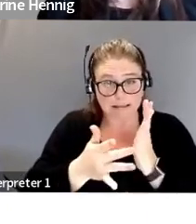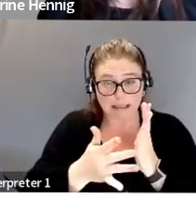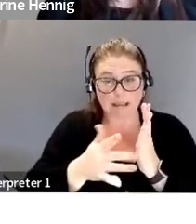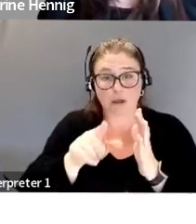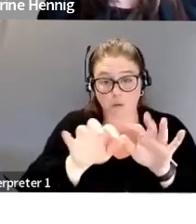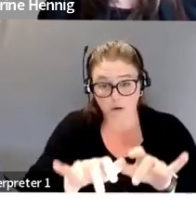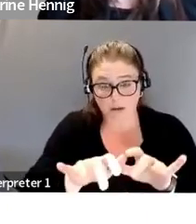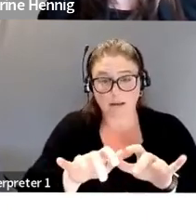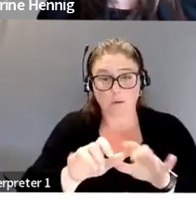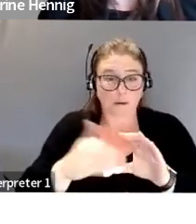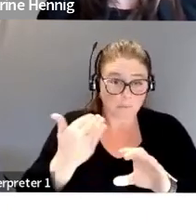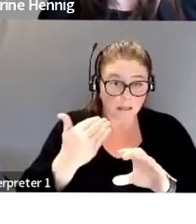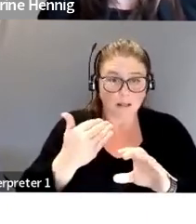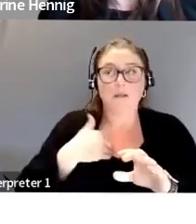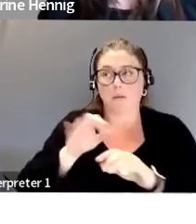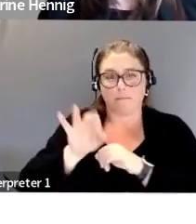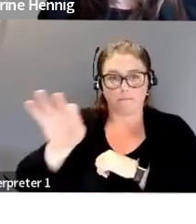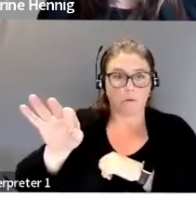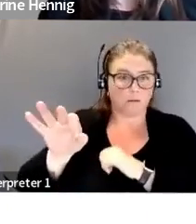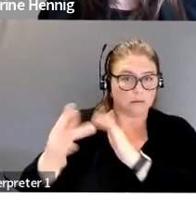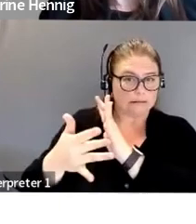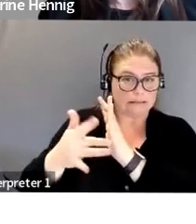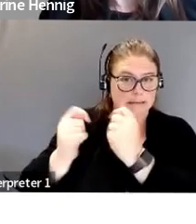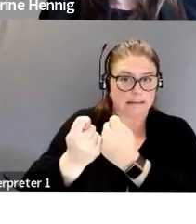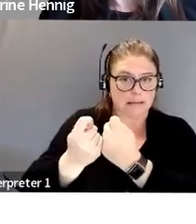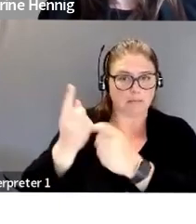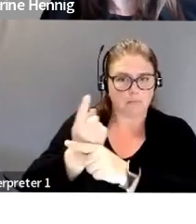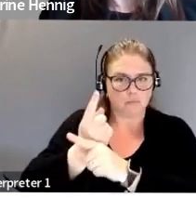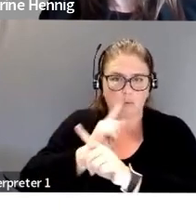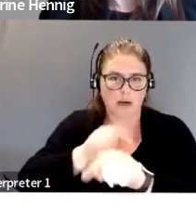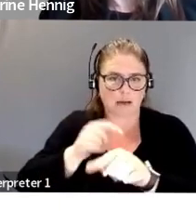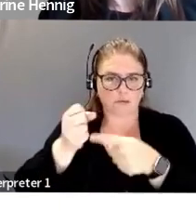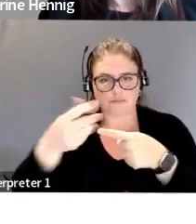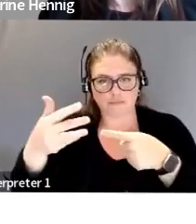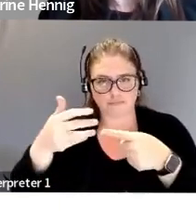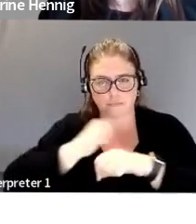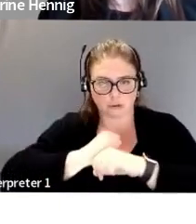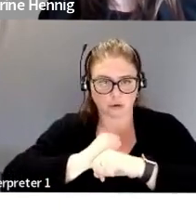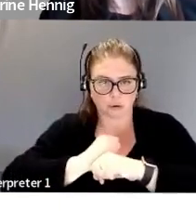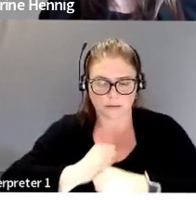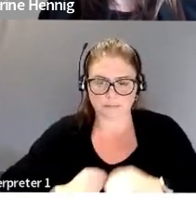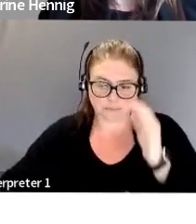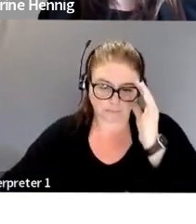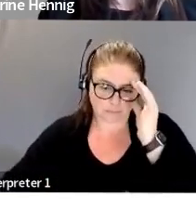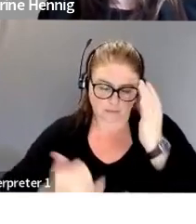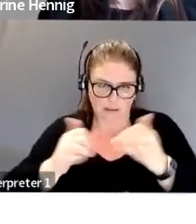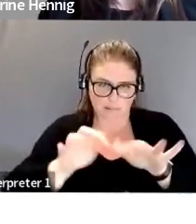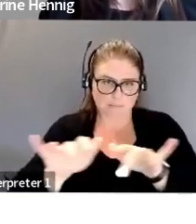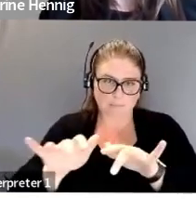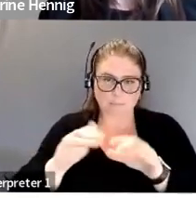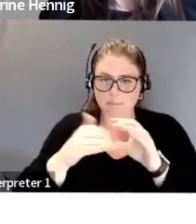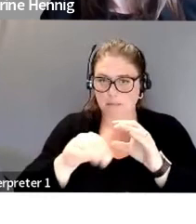can properly answer those questions for you. And I'm just going to pop that email in the chat.